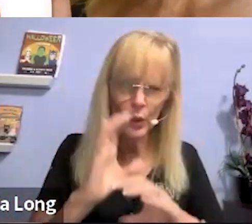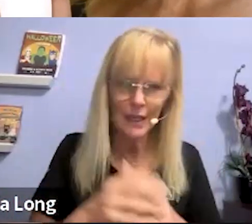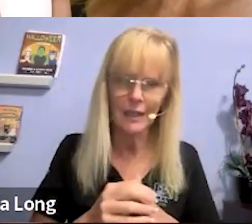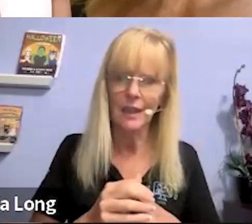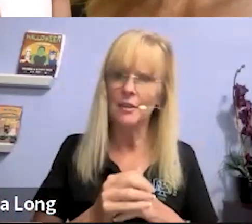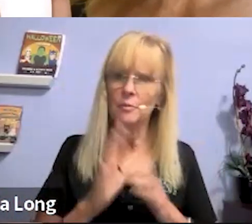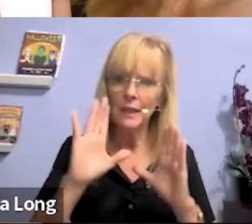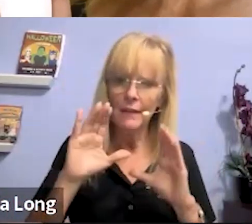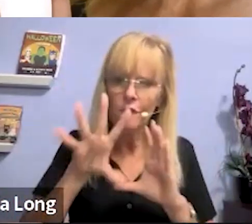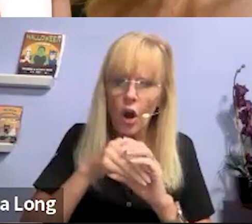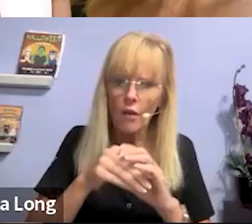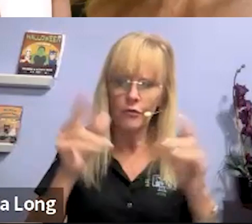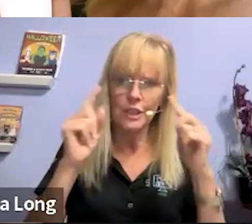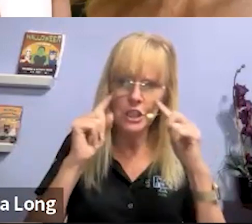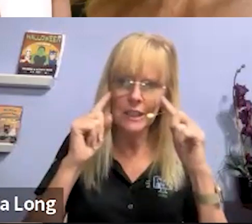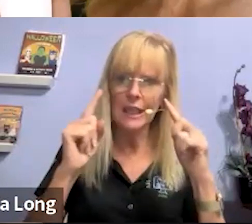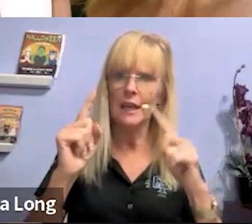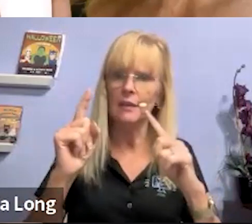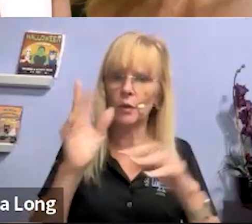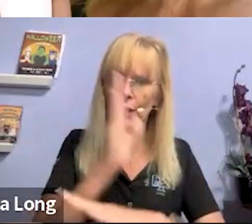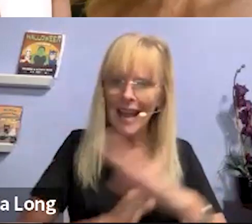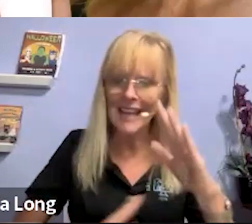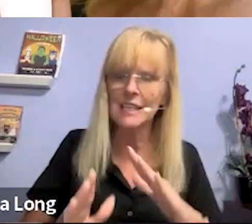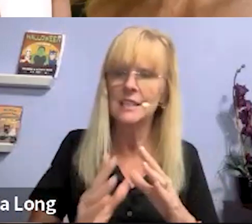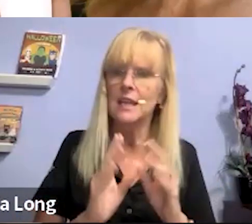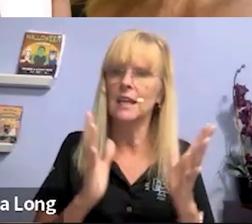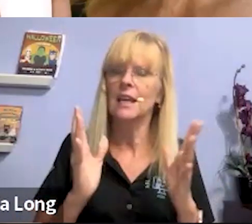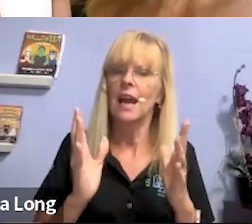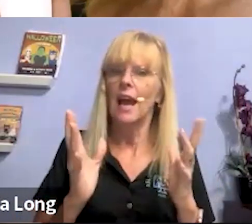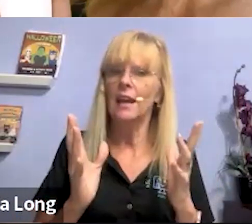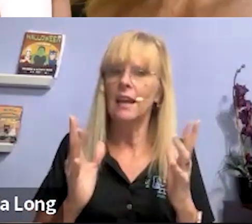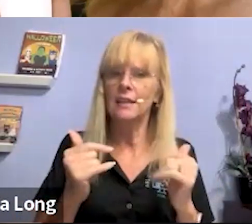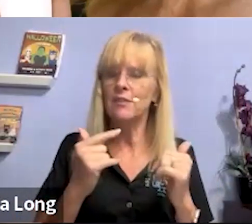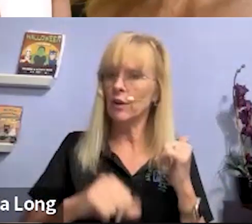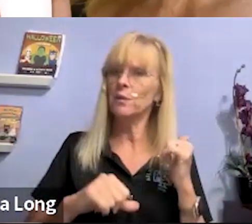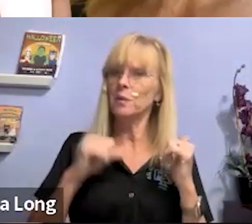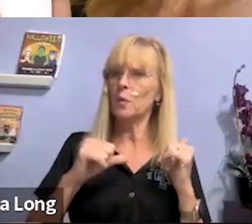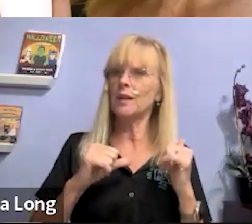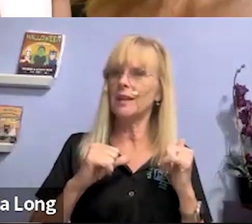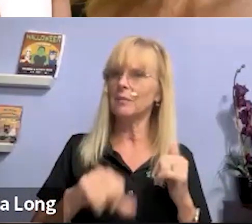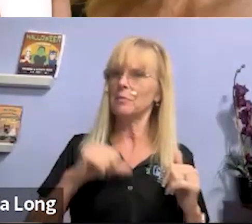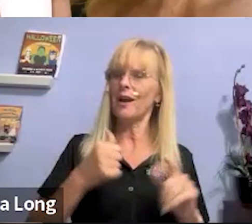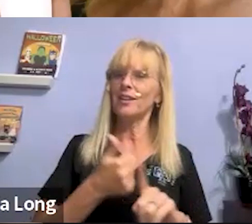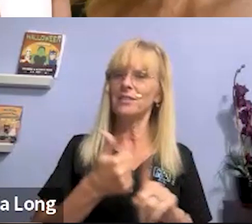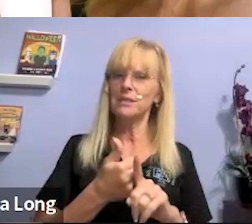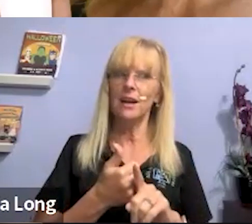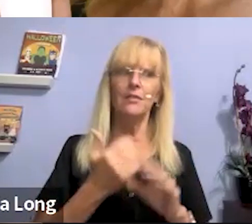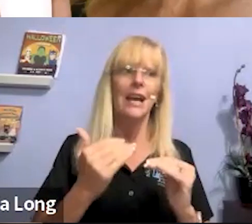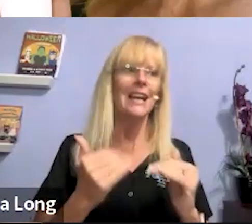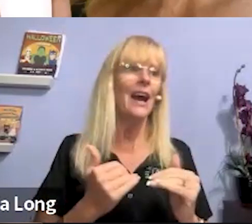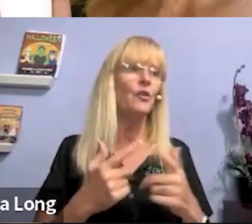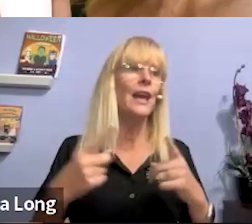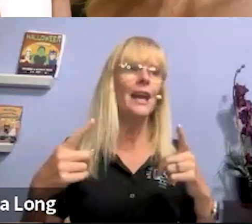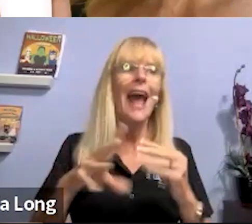they're looking, and they're being involved visually and with their hands. And it's very rewarding. They can be proud of